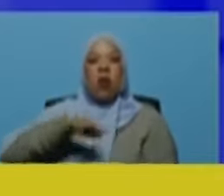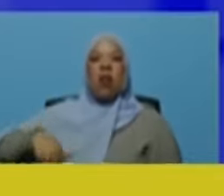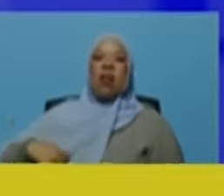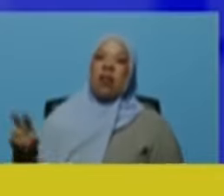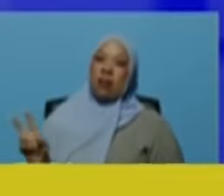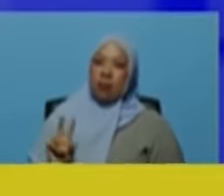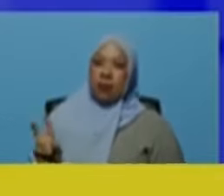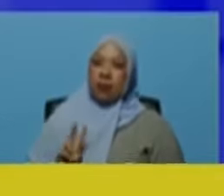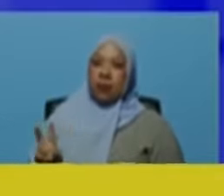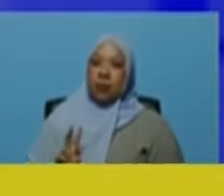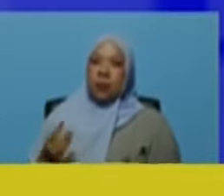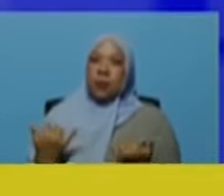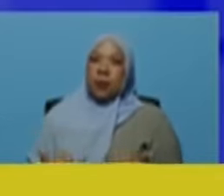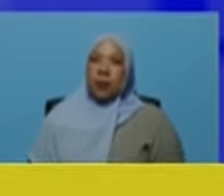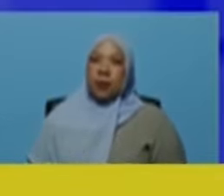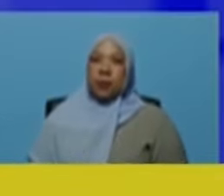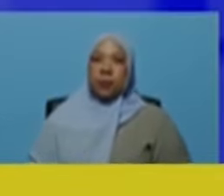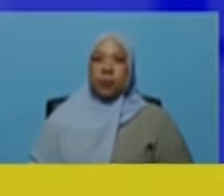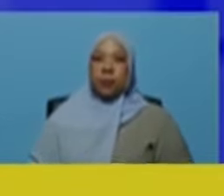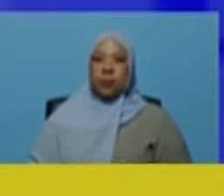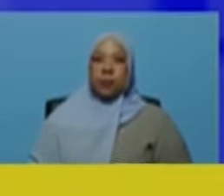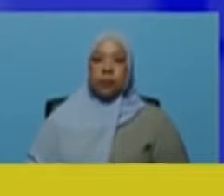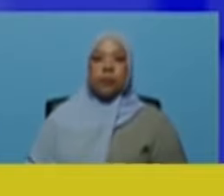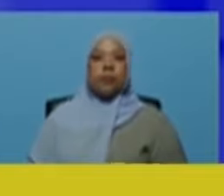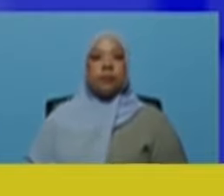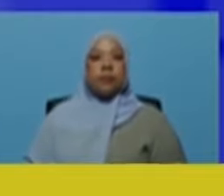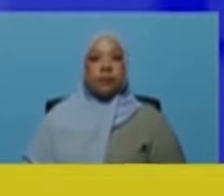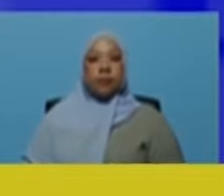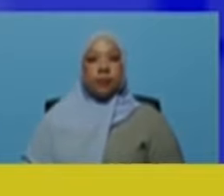fundamental prerequisites for us